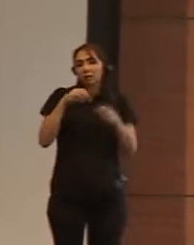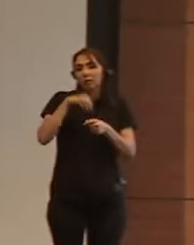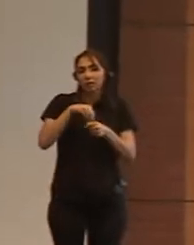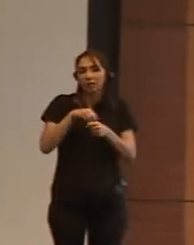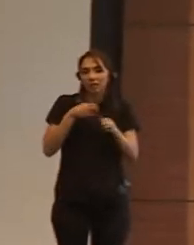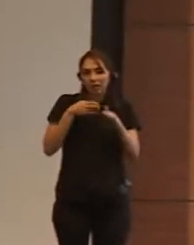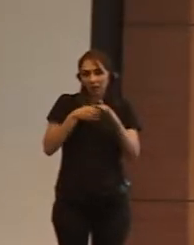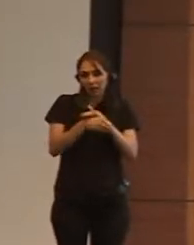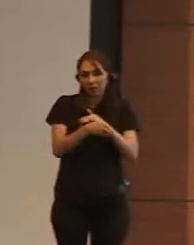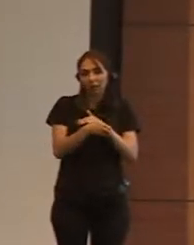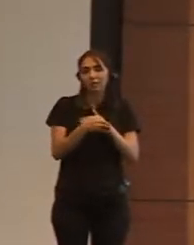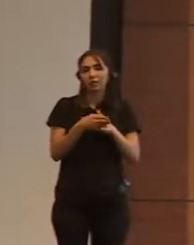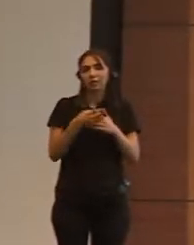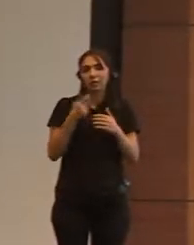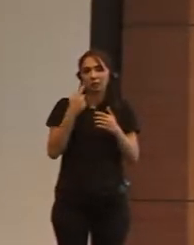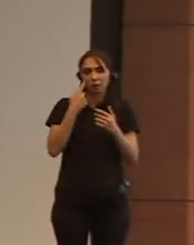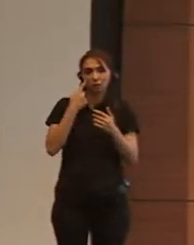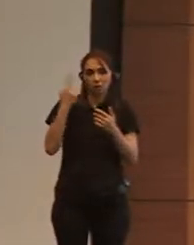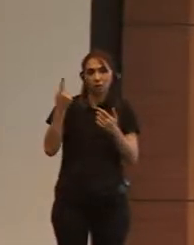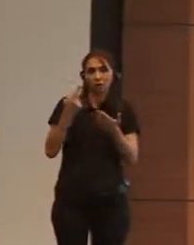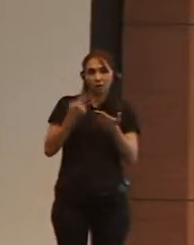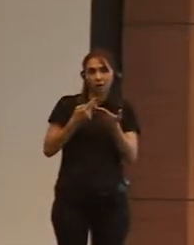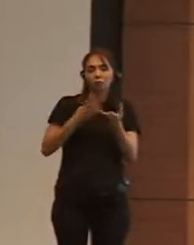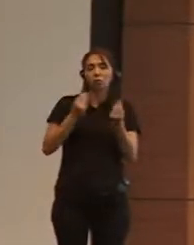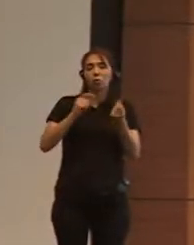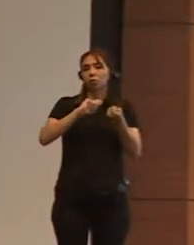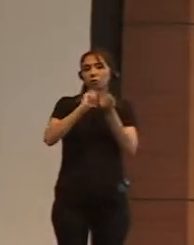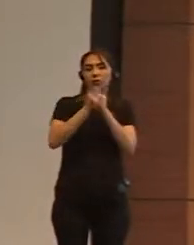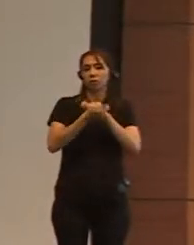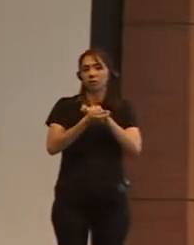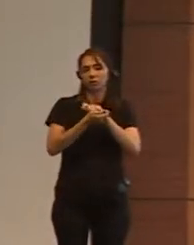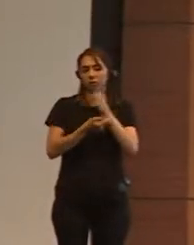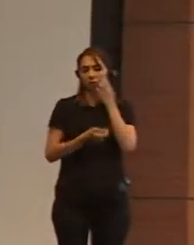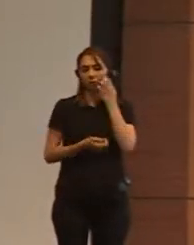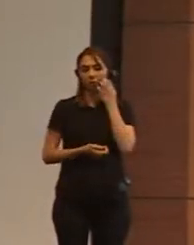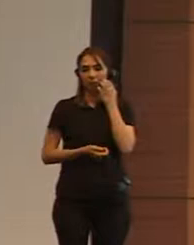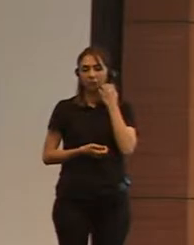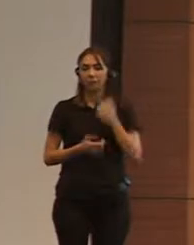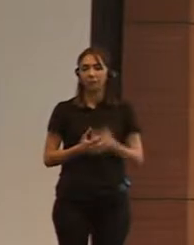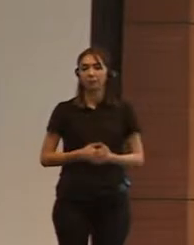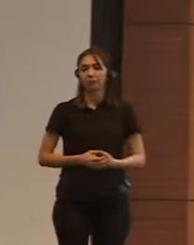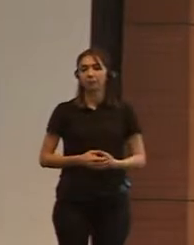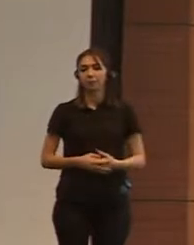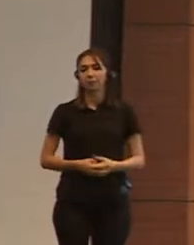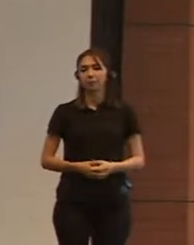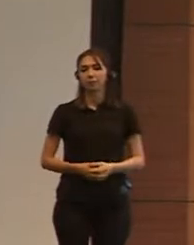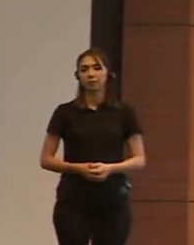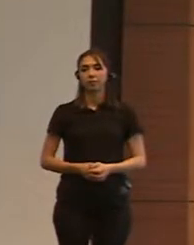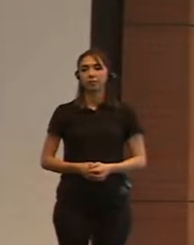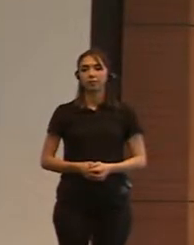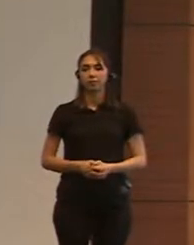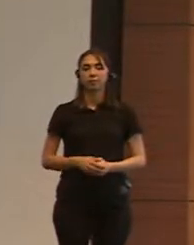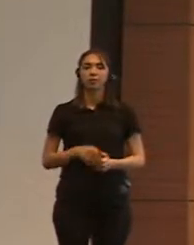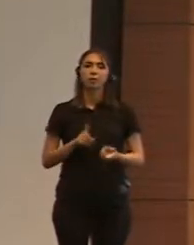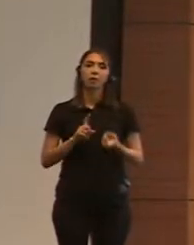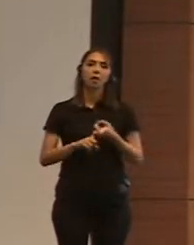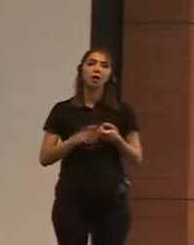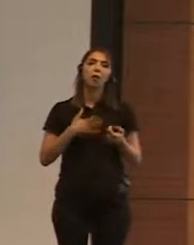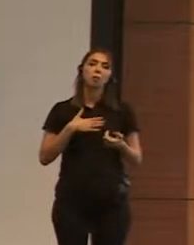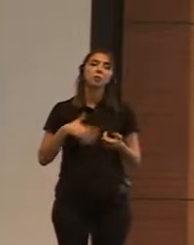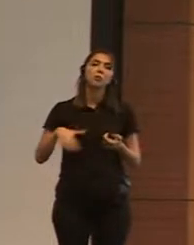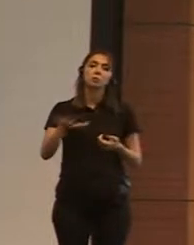second and the entire auto poseosis of this pendulum changes the whole